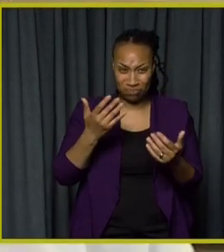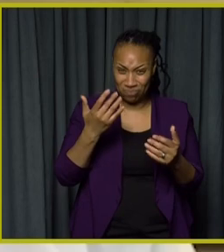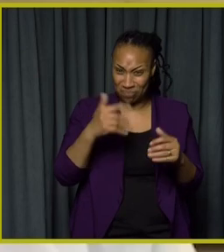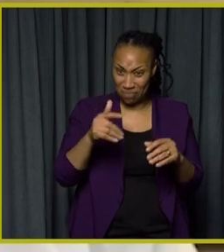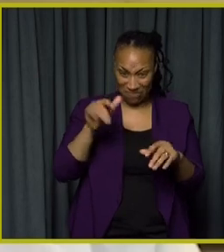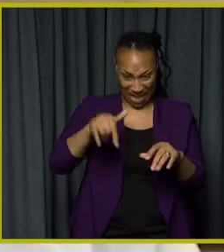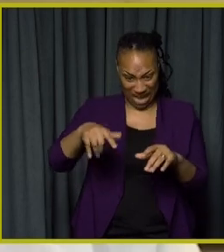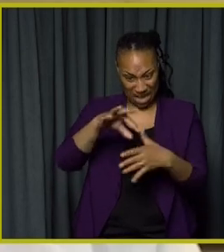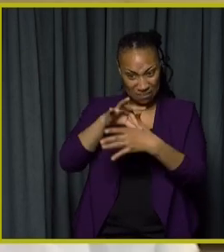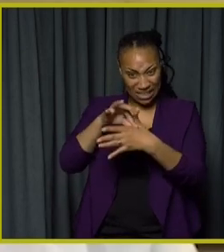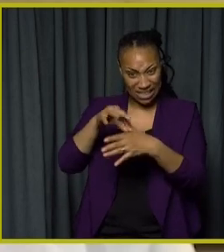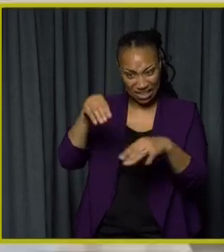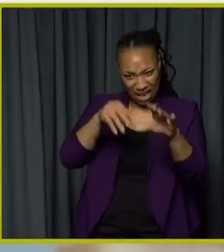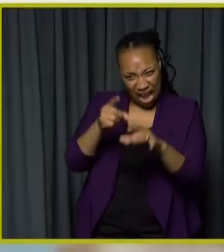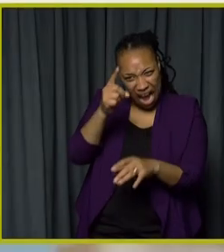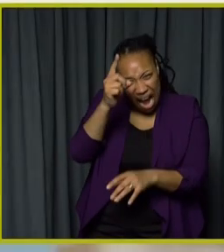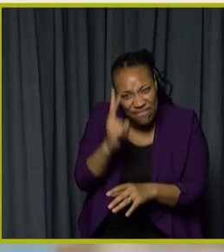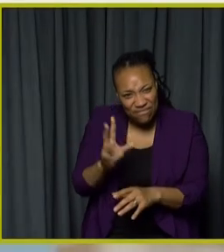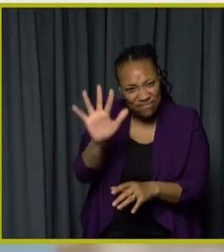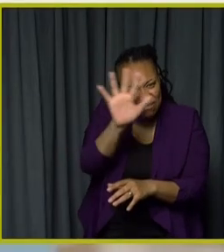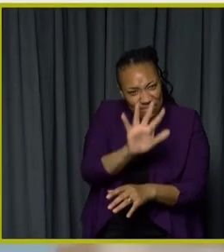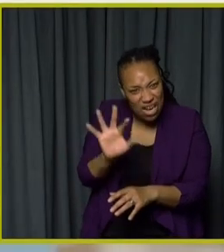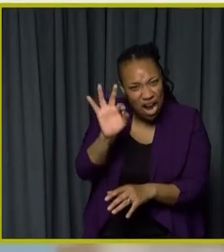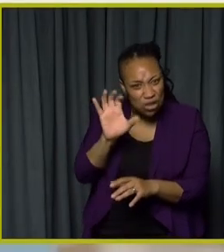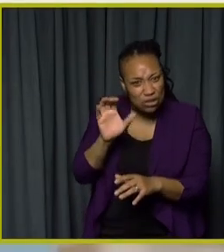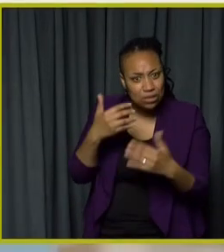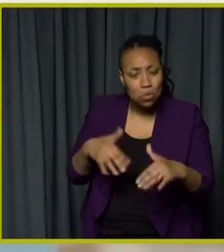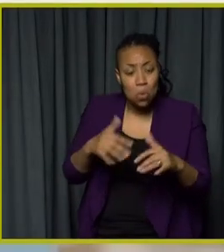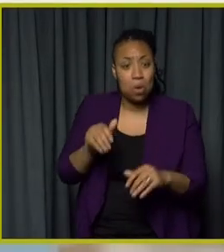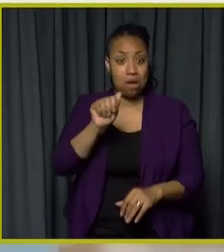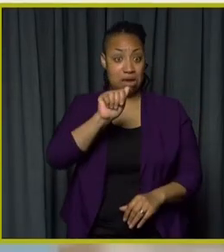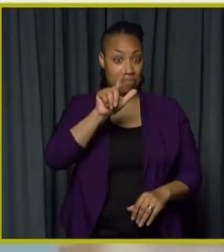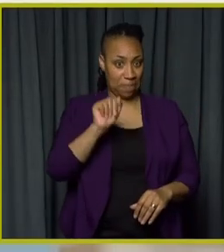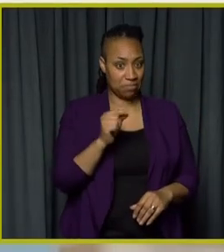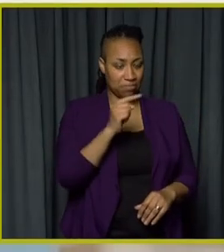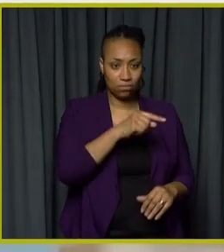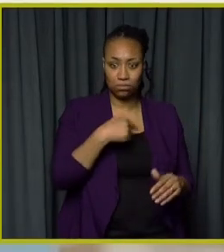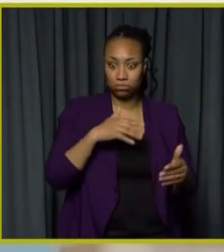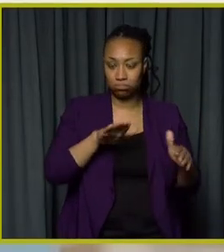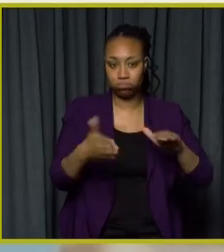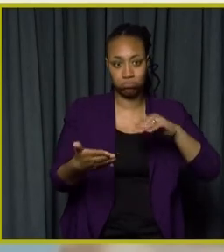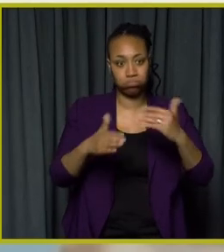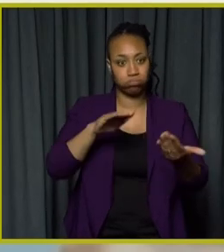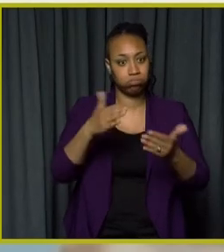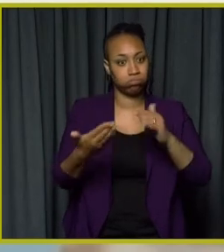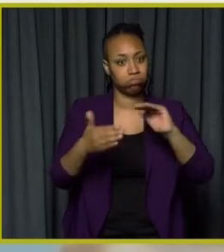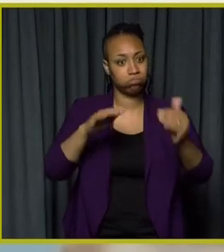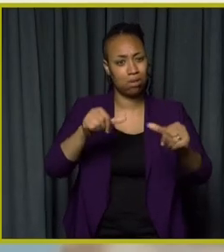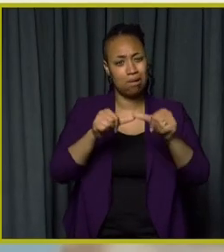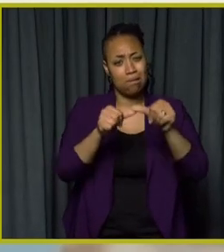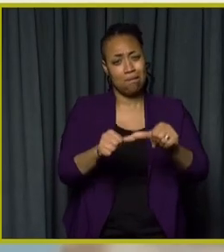who are dying the most from this coronavirus are black,